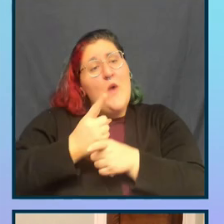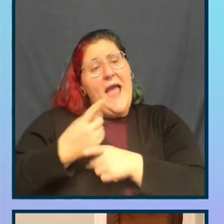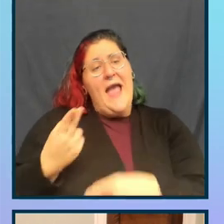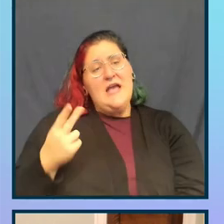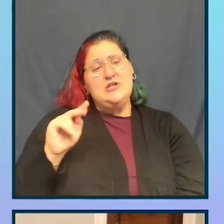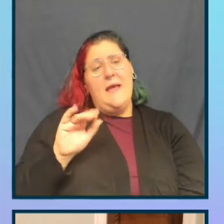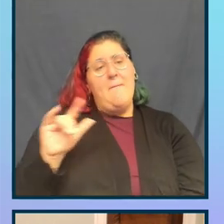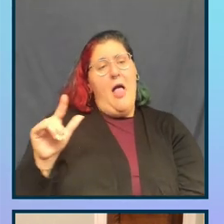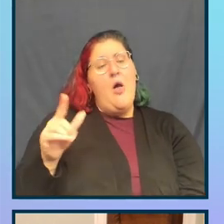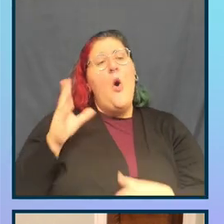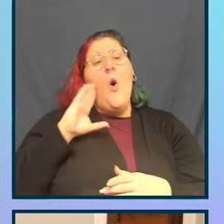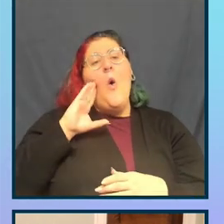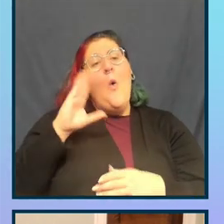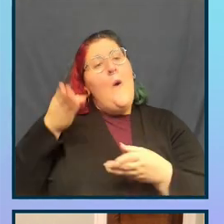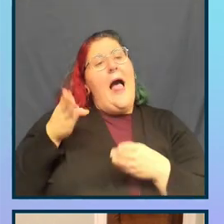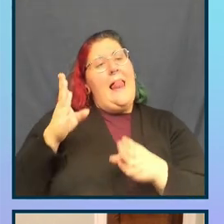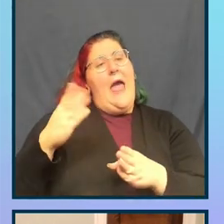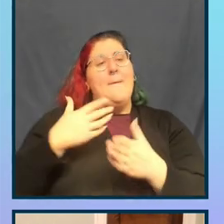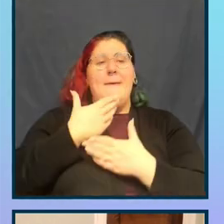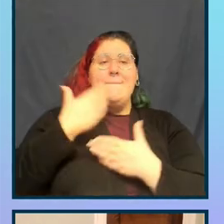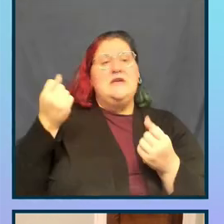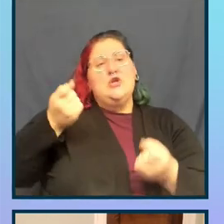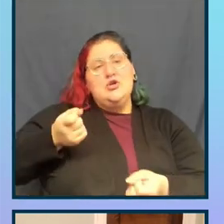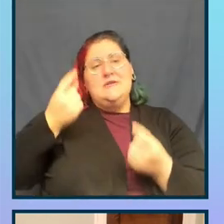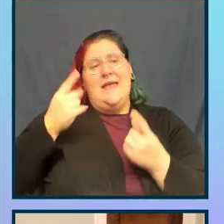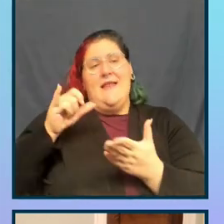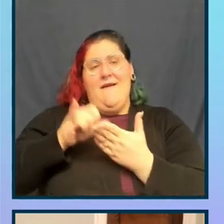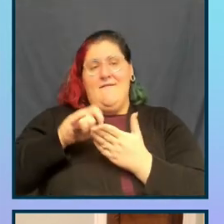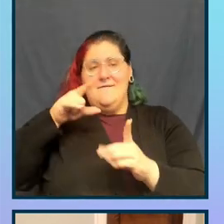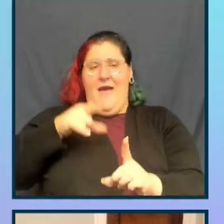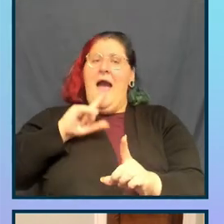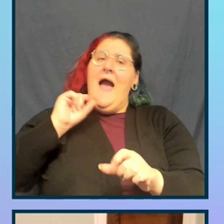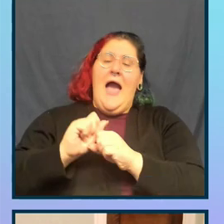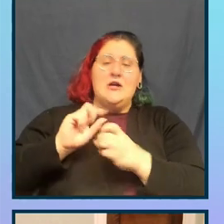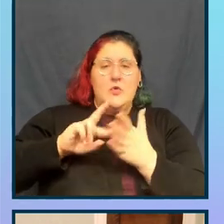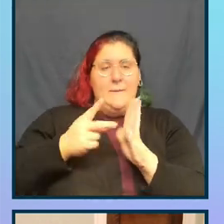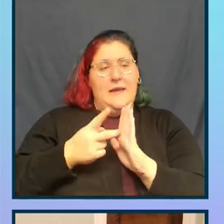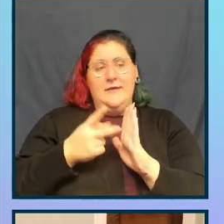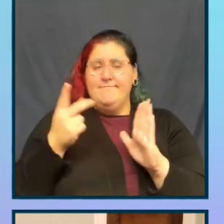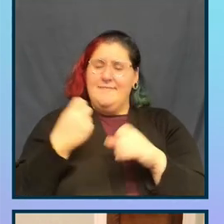meaning. Let's get this ready for the internet. Our document needs an H1.